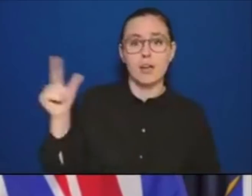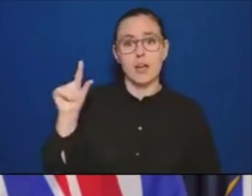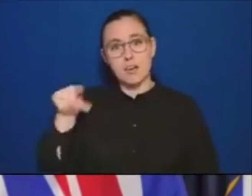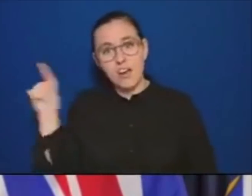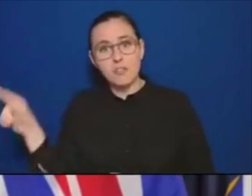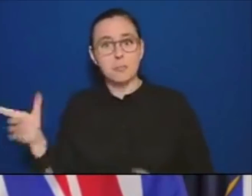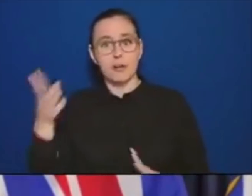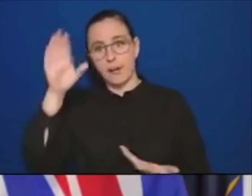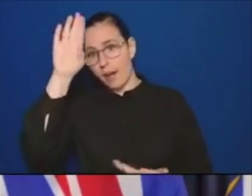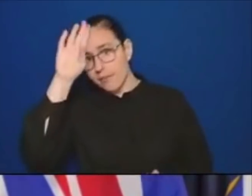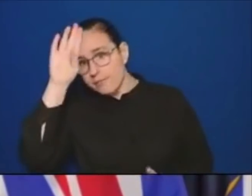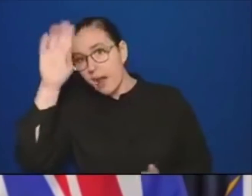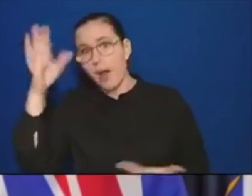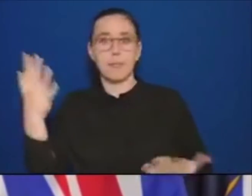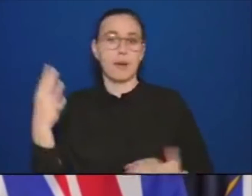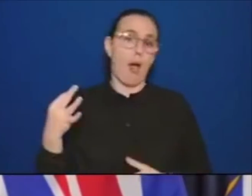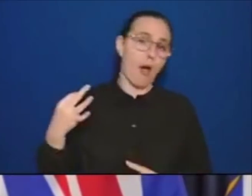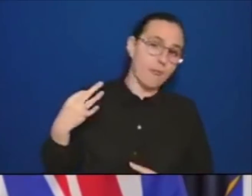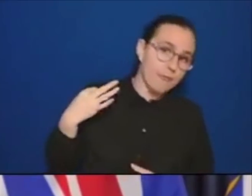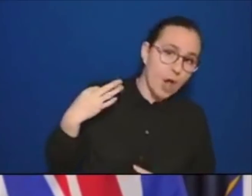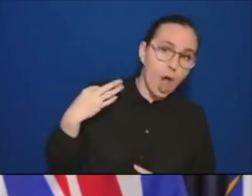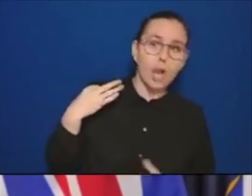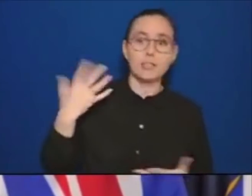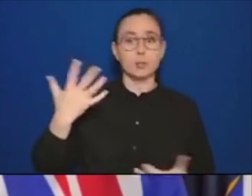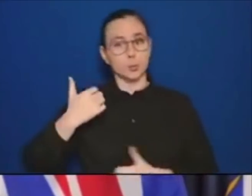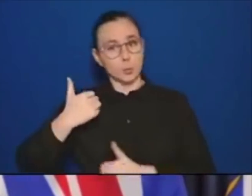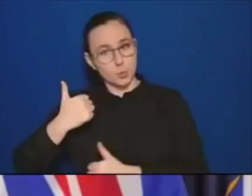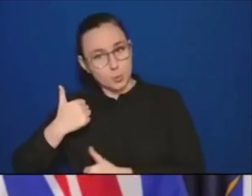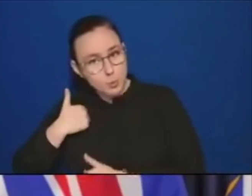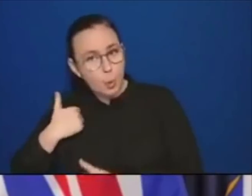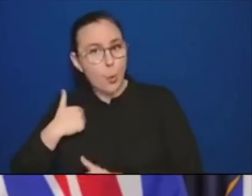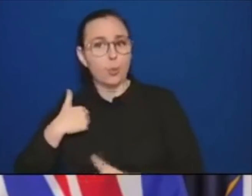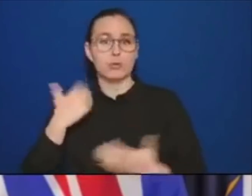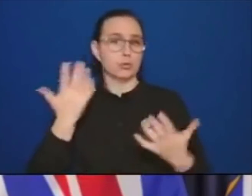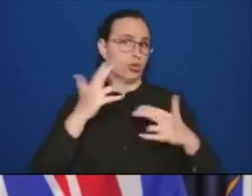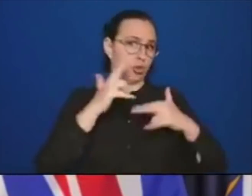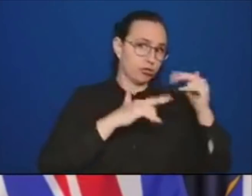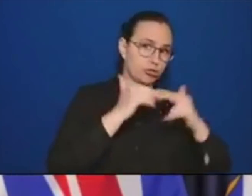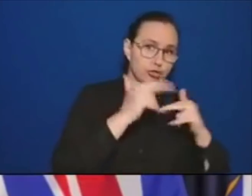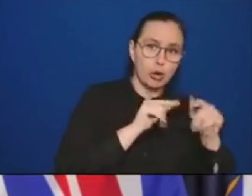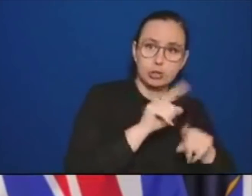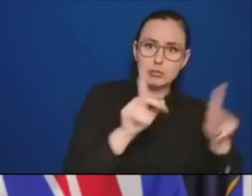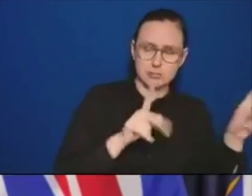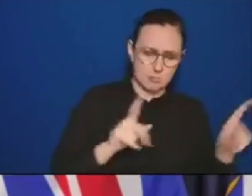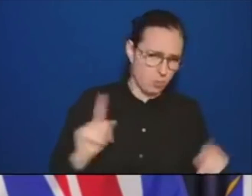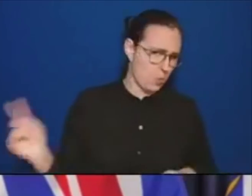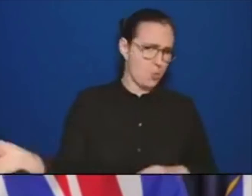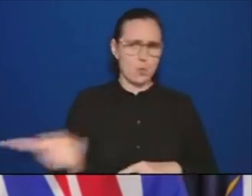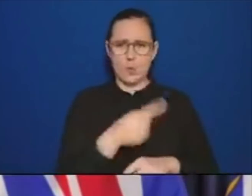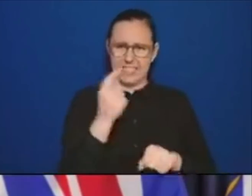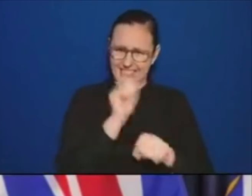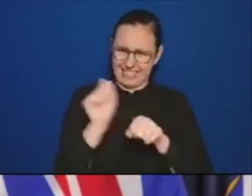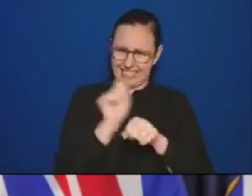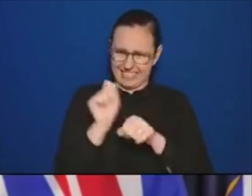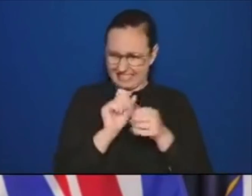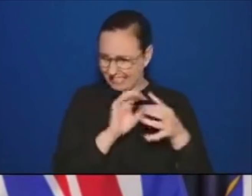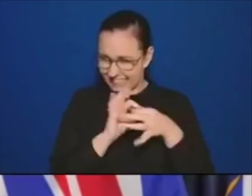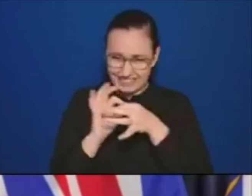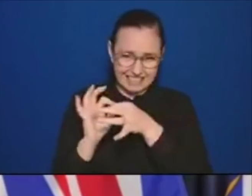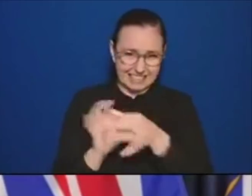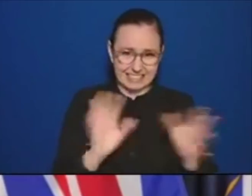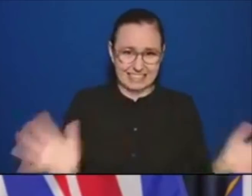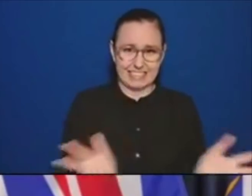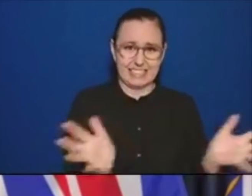volunteers, soldiers, and more, are working hard to help keep people safe and get communities the supports that they